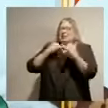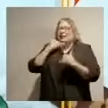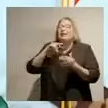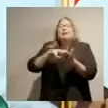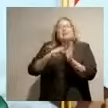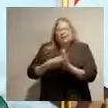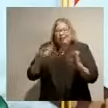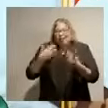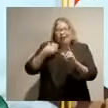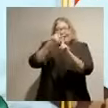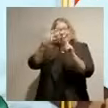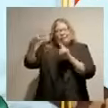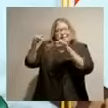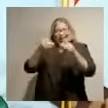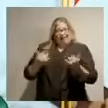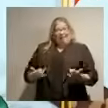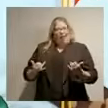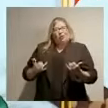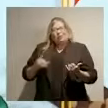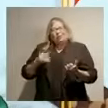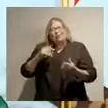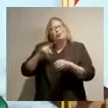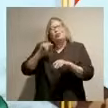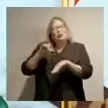this moment. Okay. Thank you.